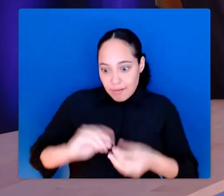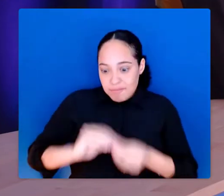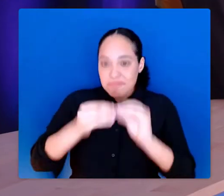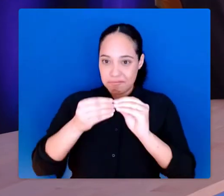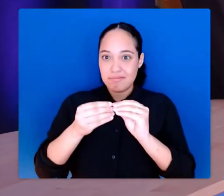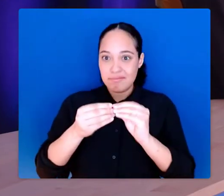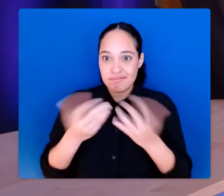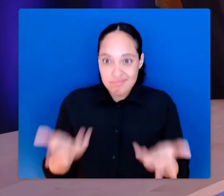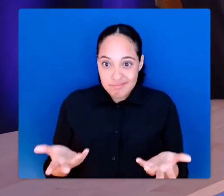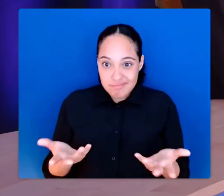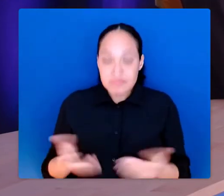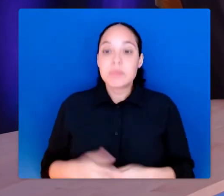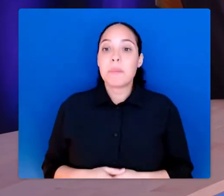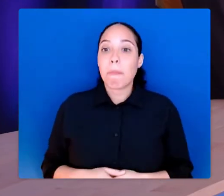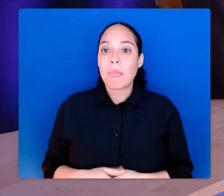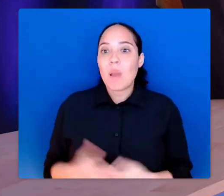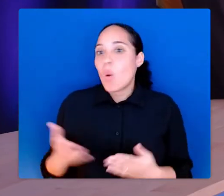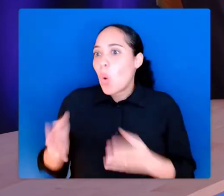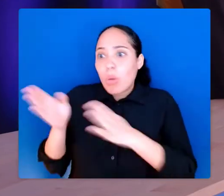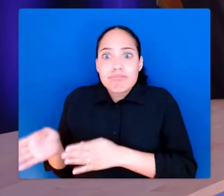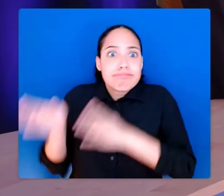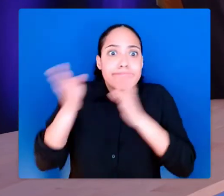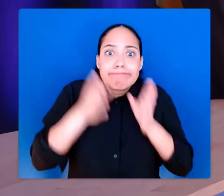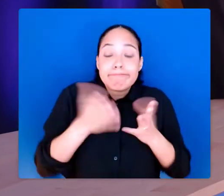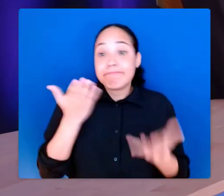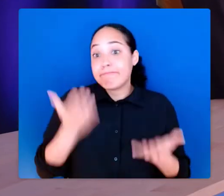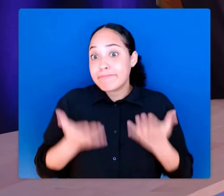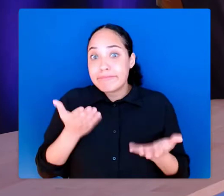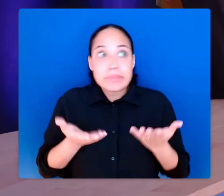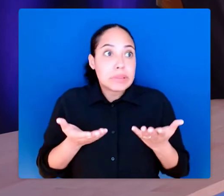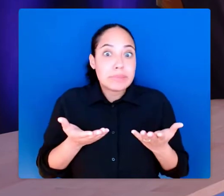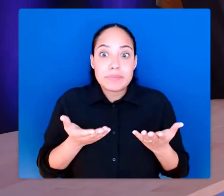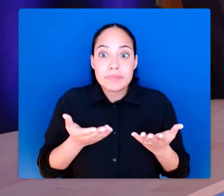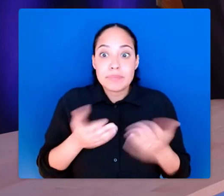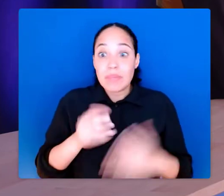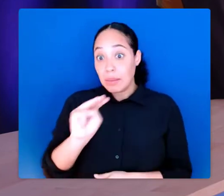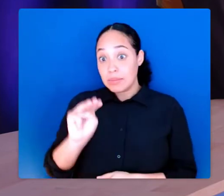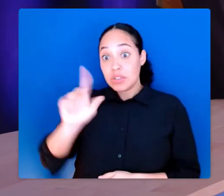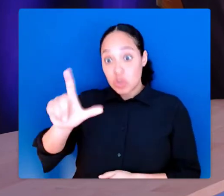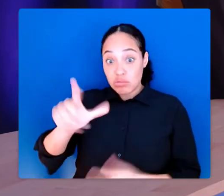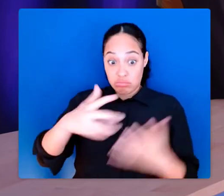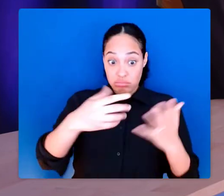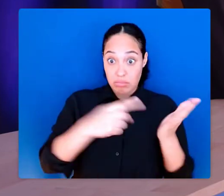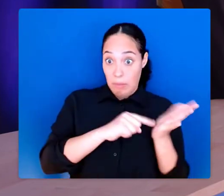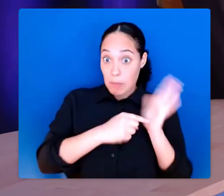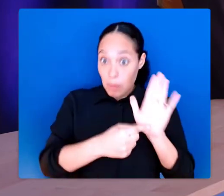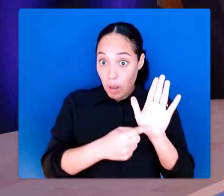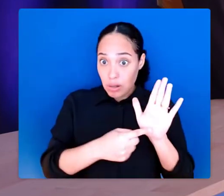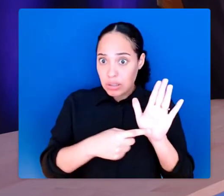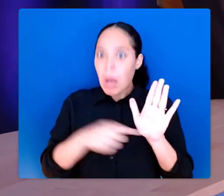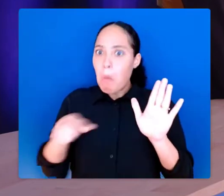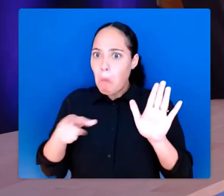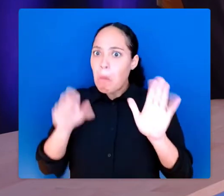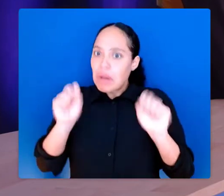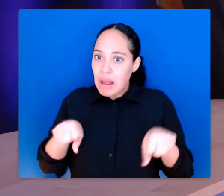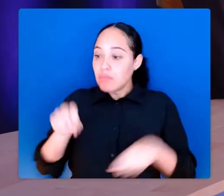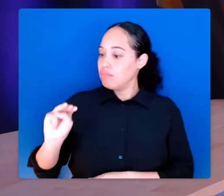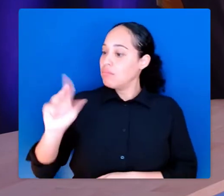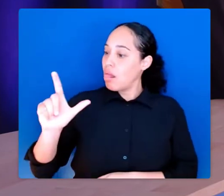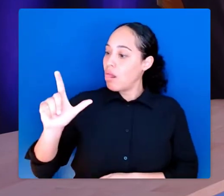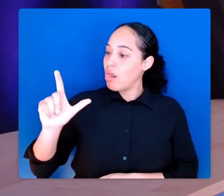heritage, and AI for helping people come up with the braille learning which Microsoft has